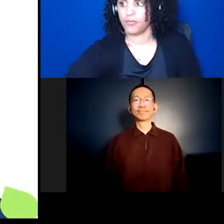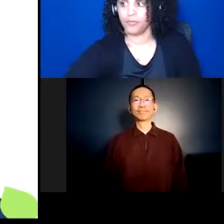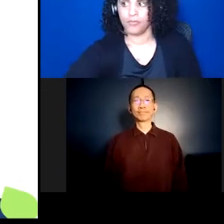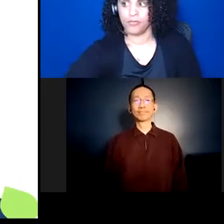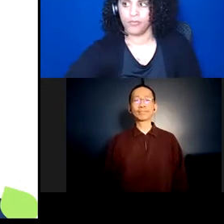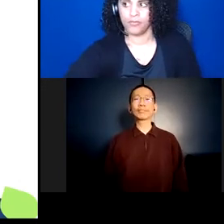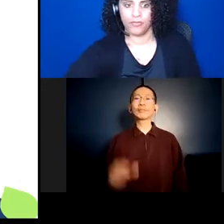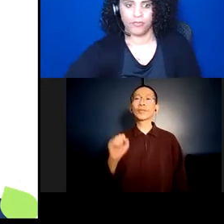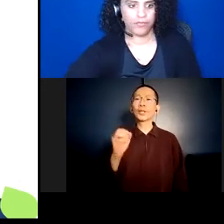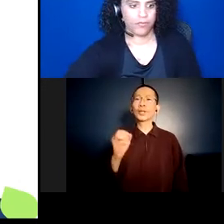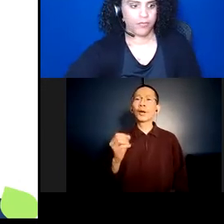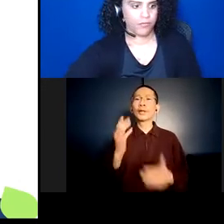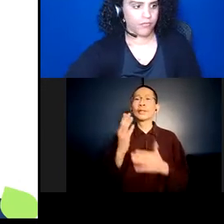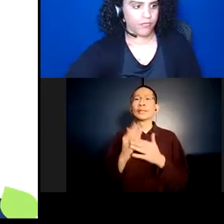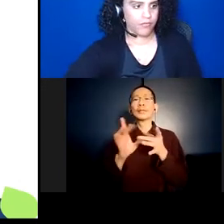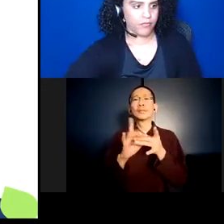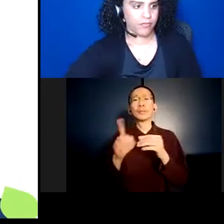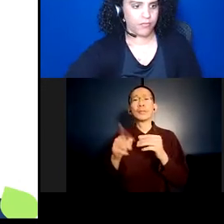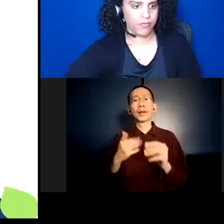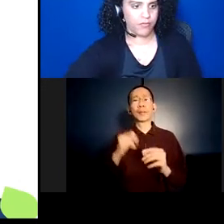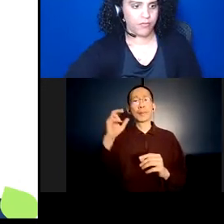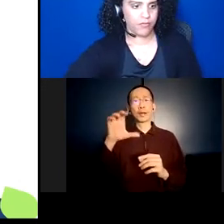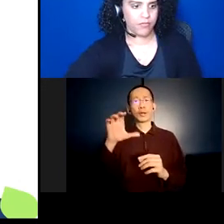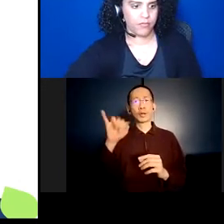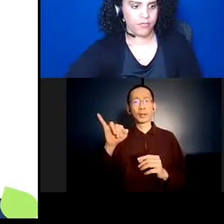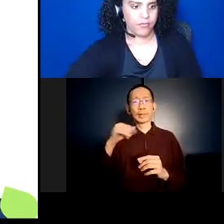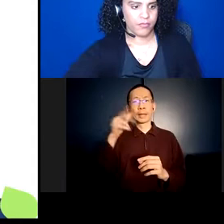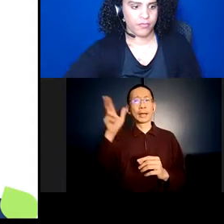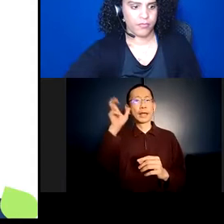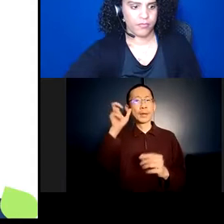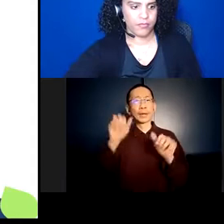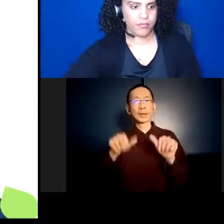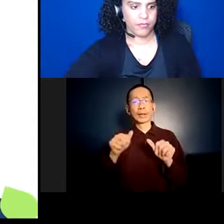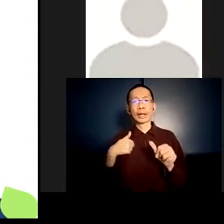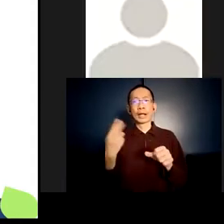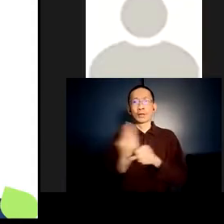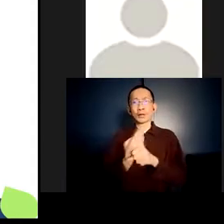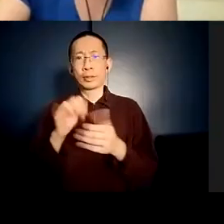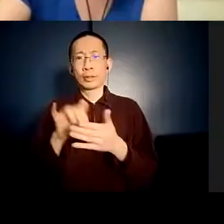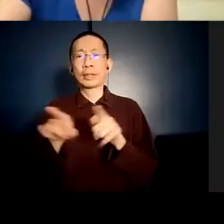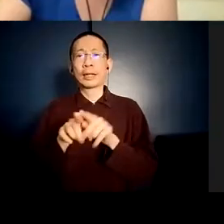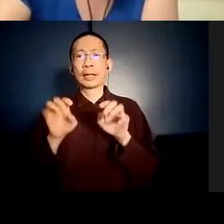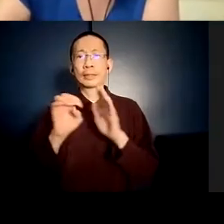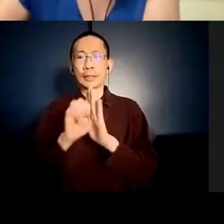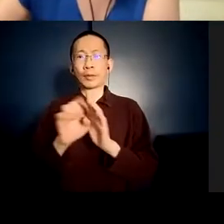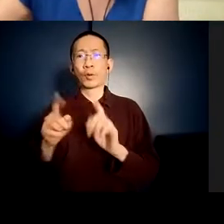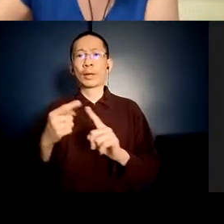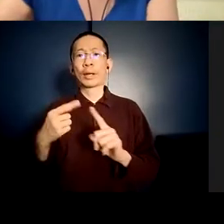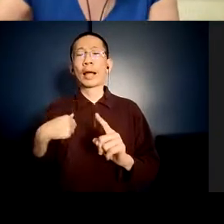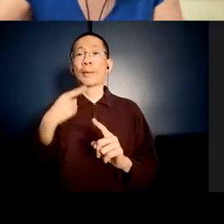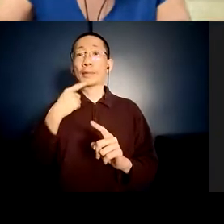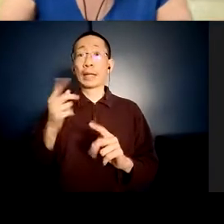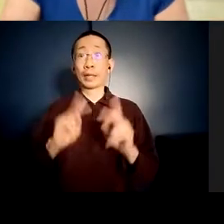So a little bit about my cochlear implant hearing ability. I like to use this as an example when I'm telling people